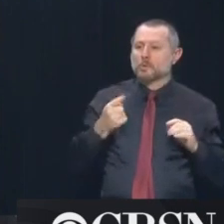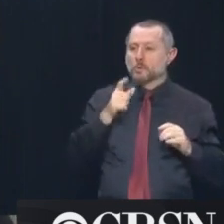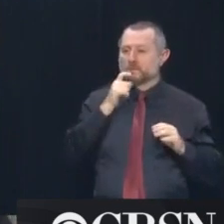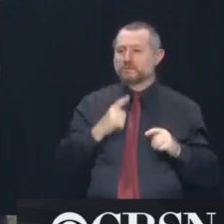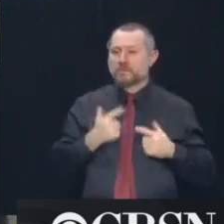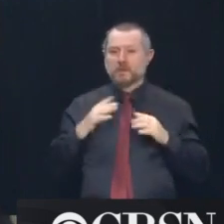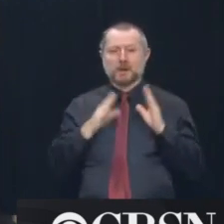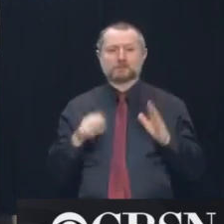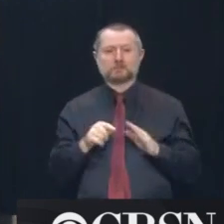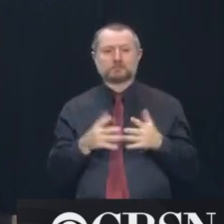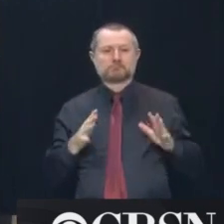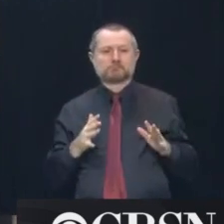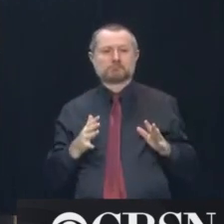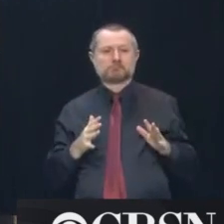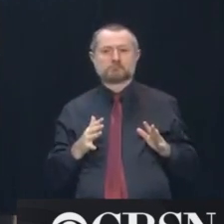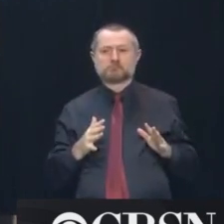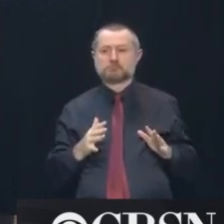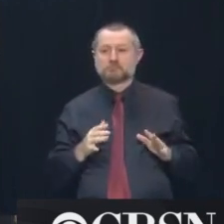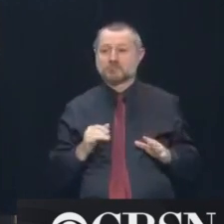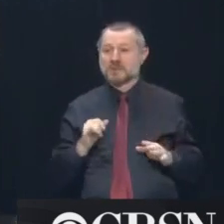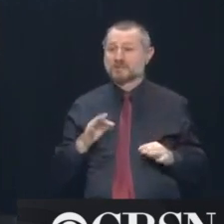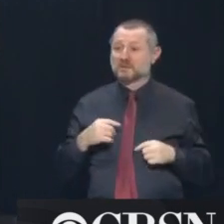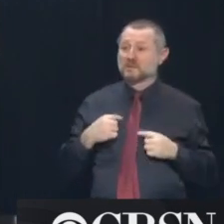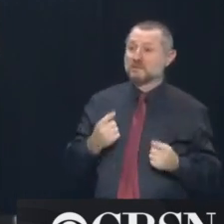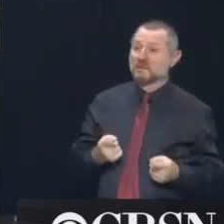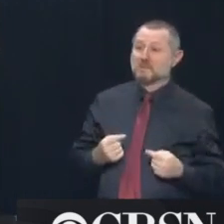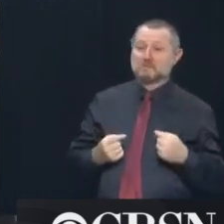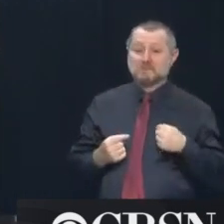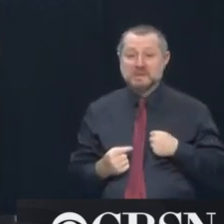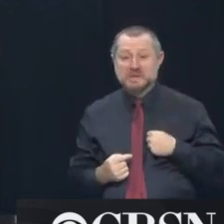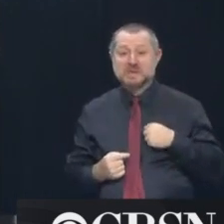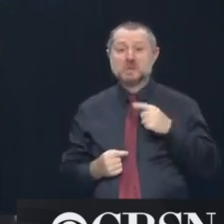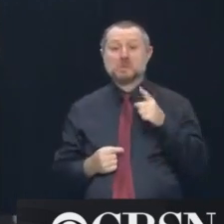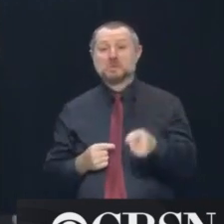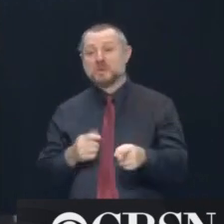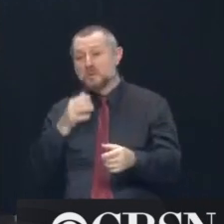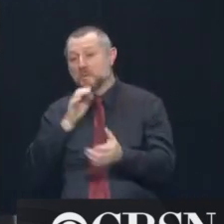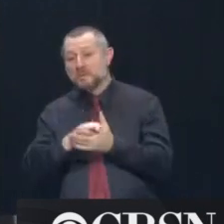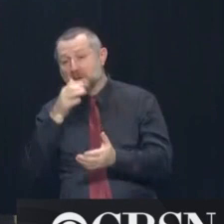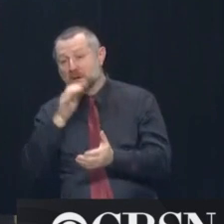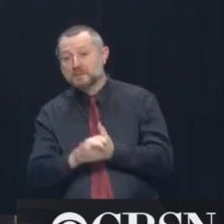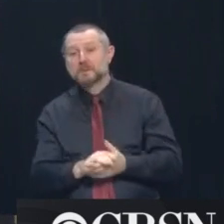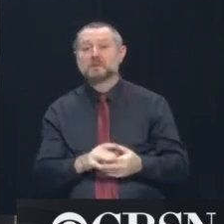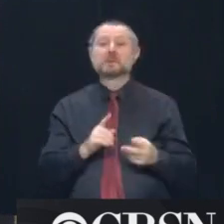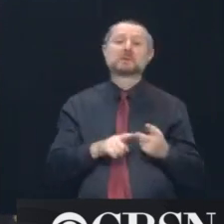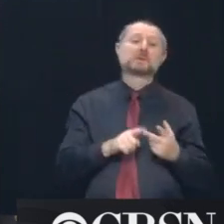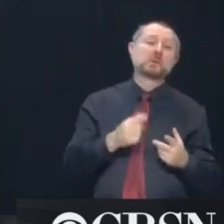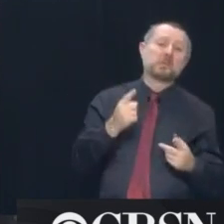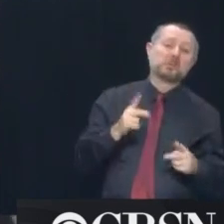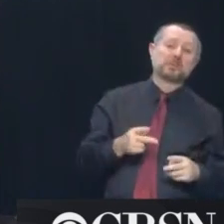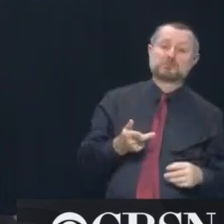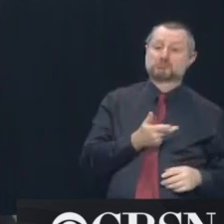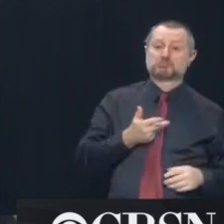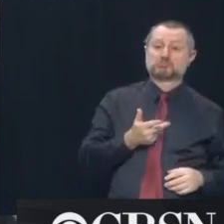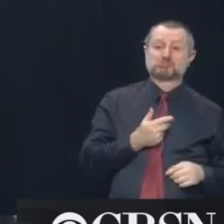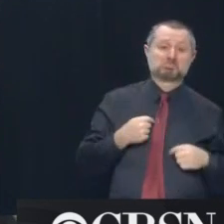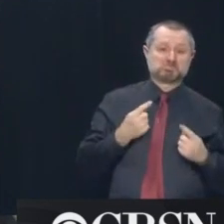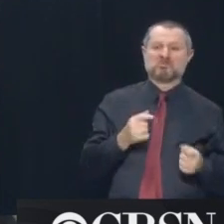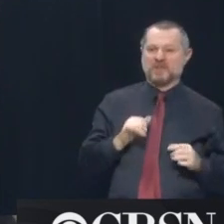household. If it's just been you, your significant other, and one person, that's